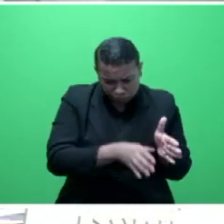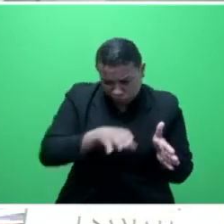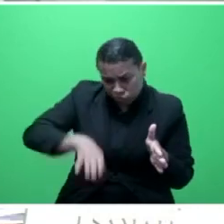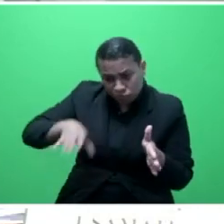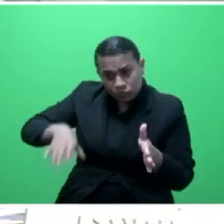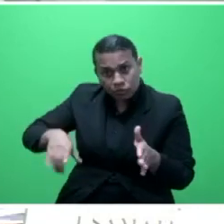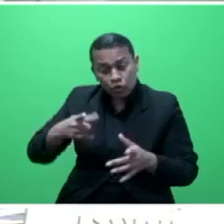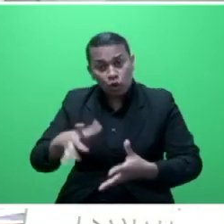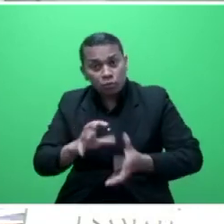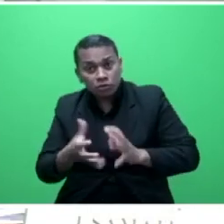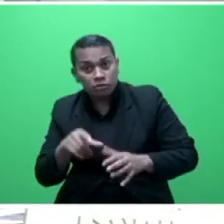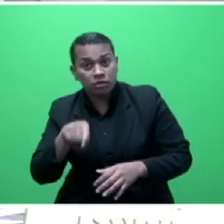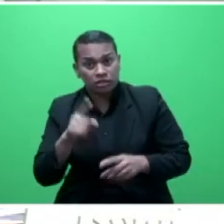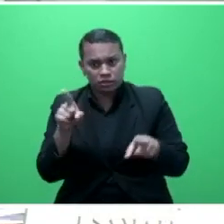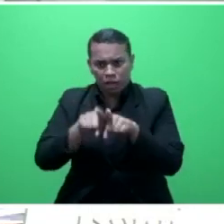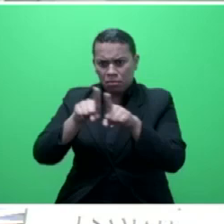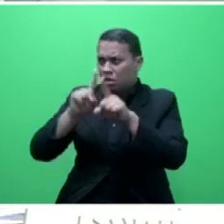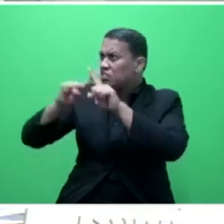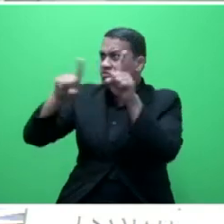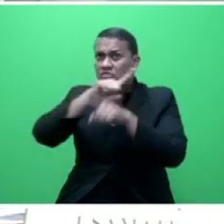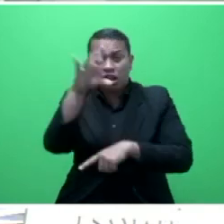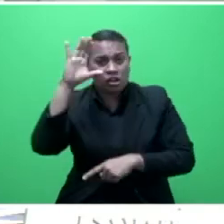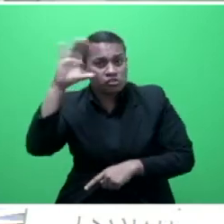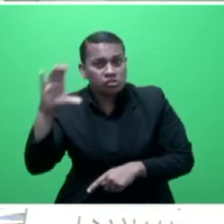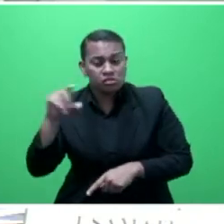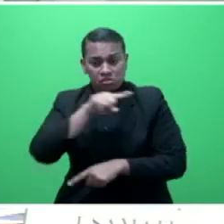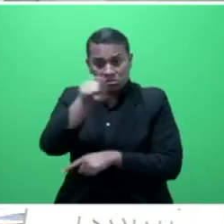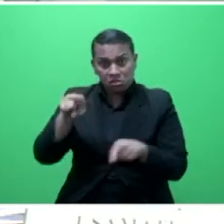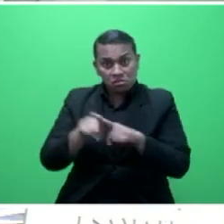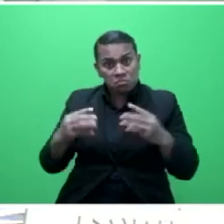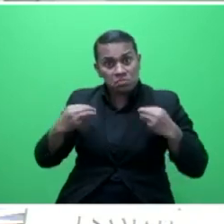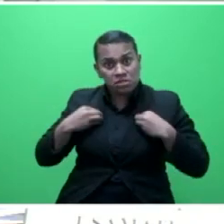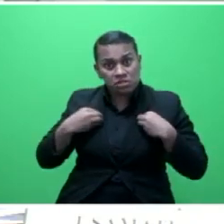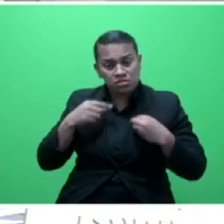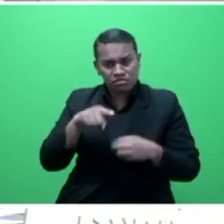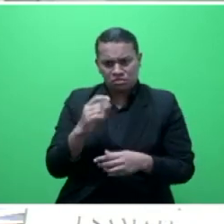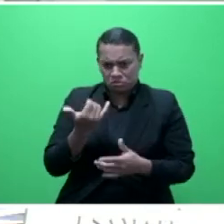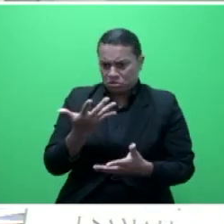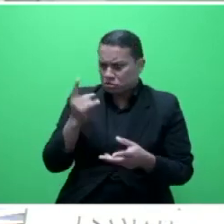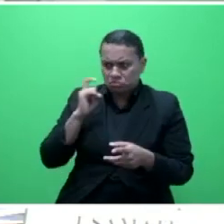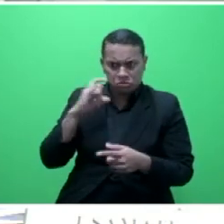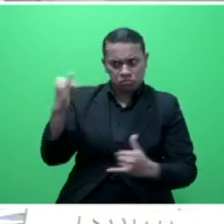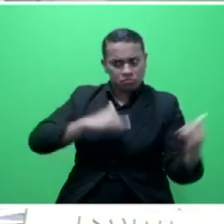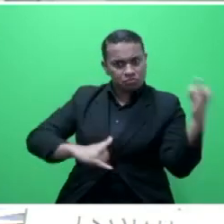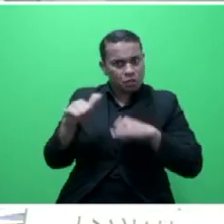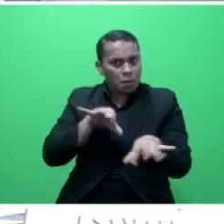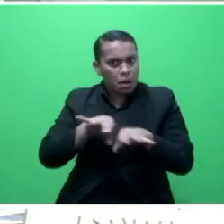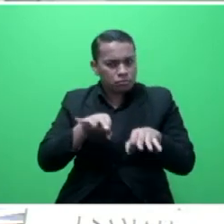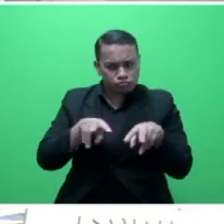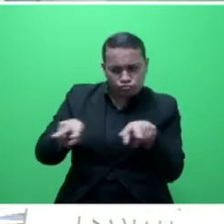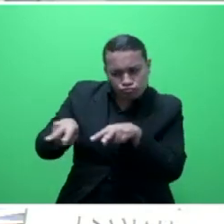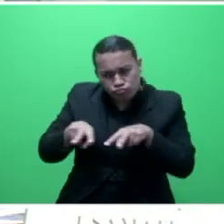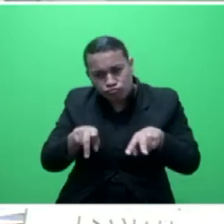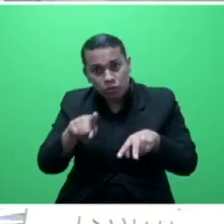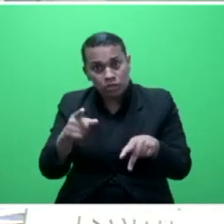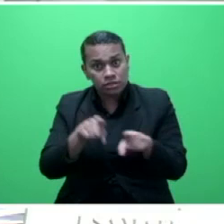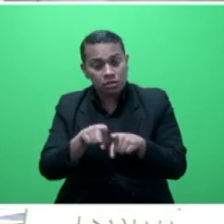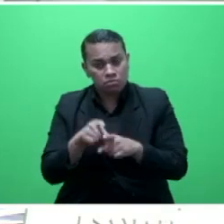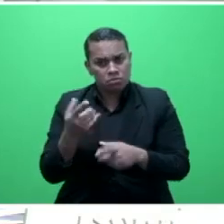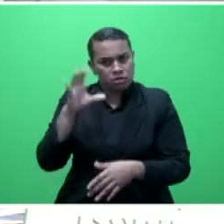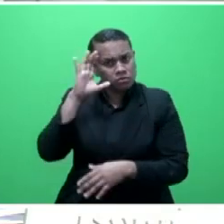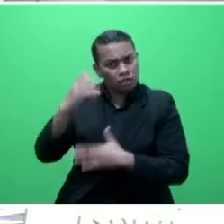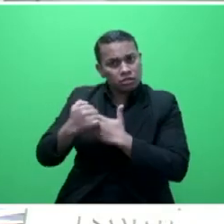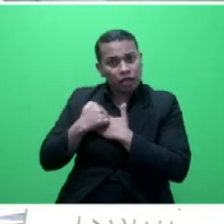price-competitive locales. But this tax cut's biggest savings are also targeted at tourism. As part of